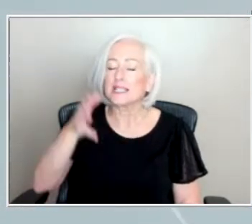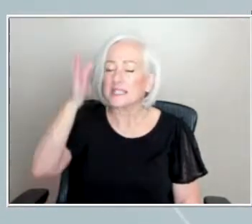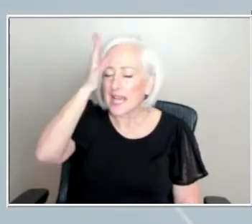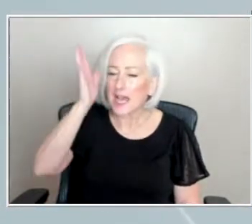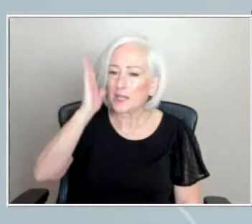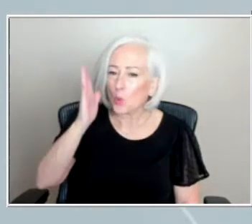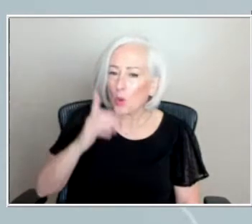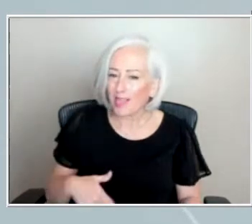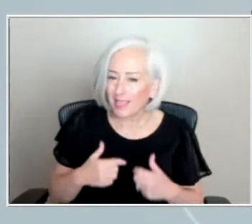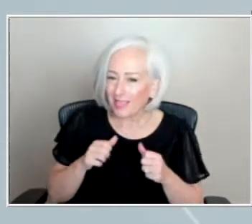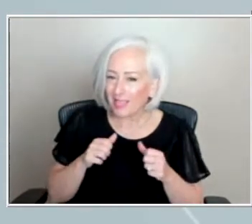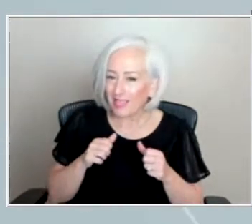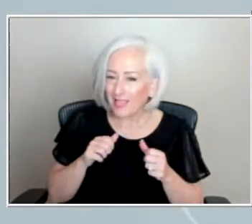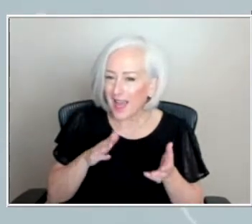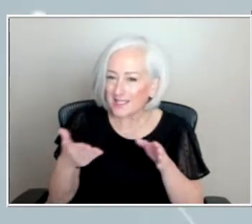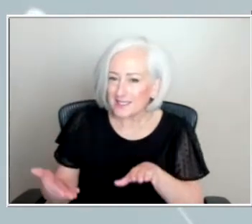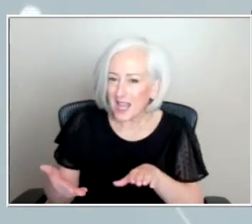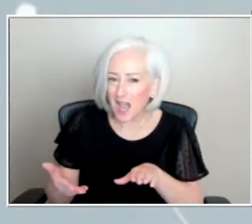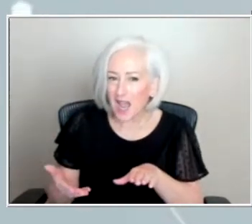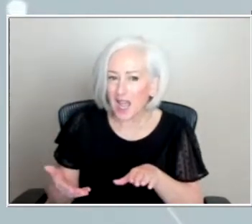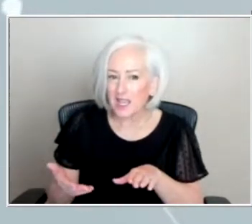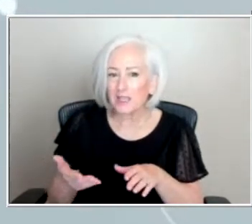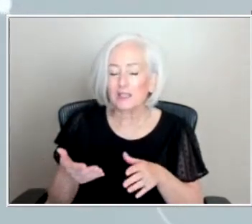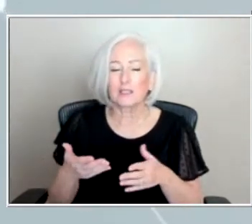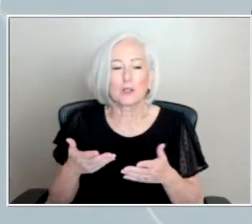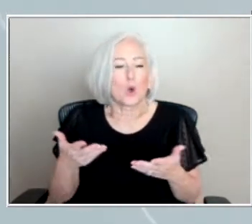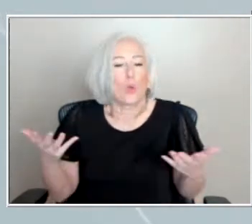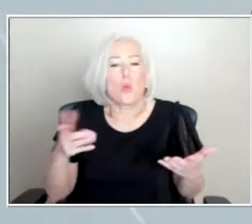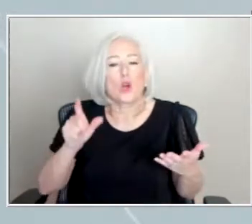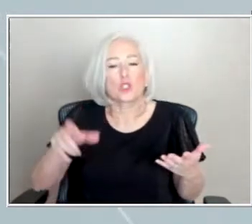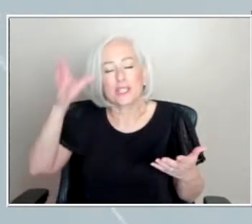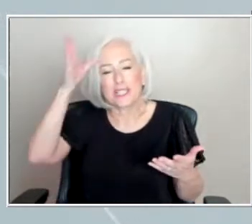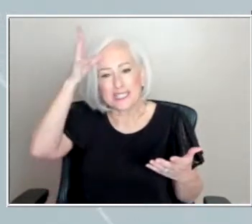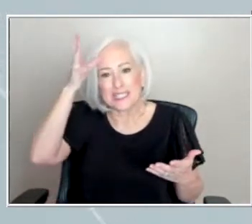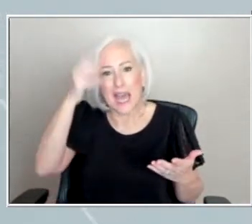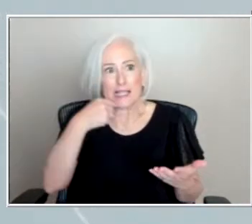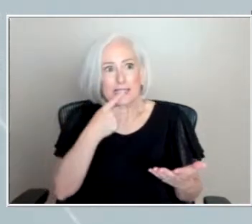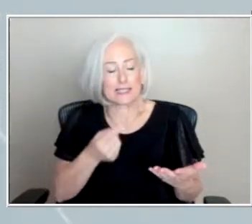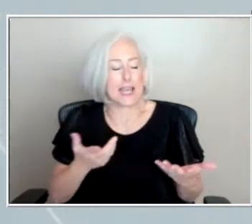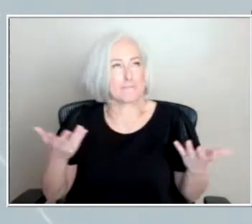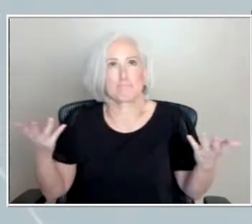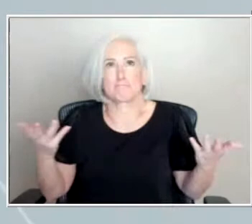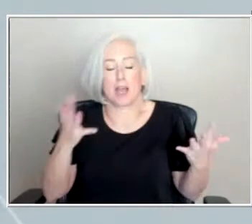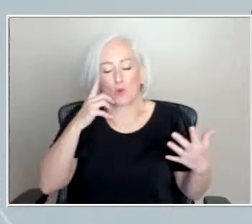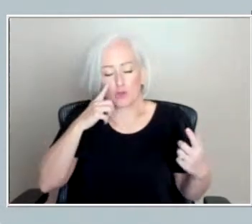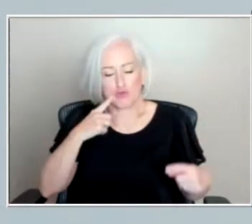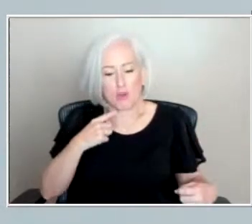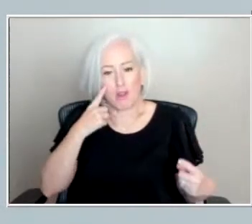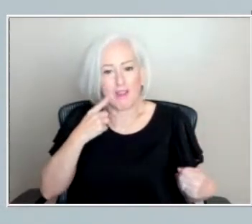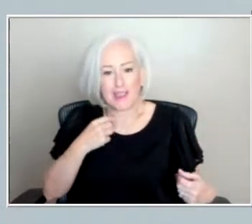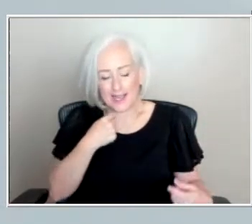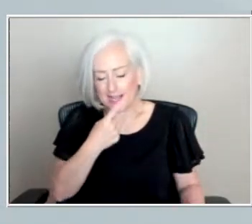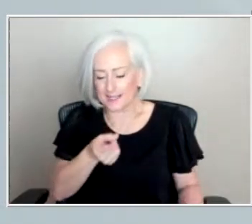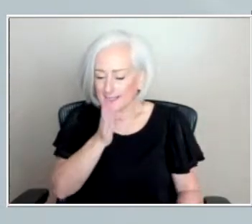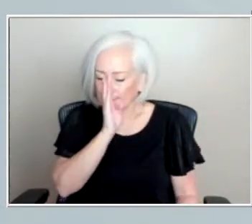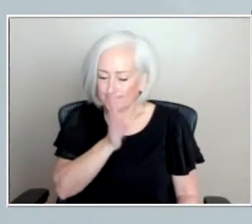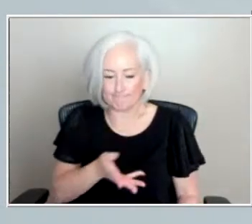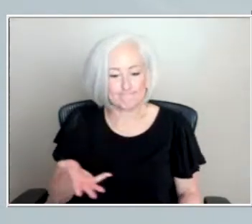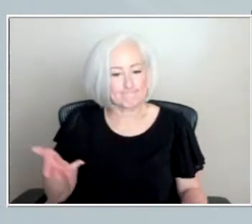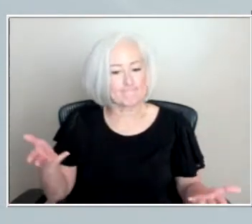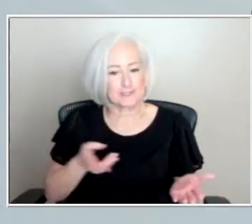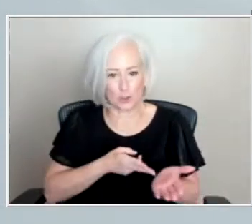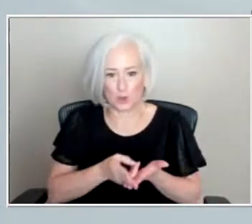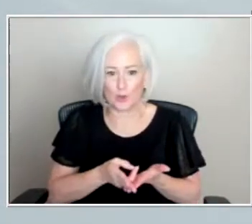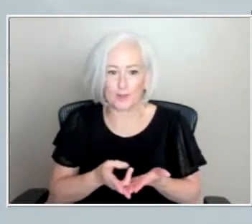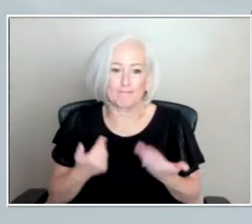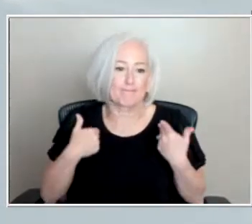die? What should a father say?" With tears spilling from my eyes and my voice failing, I tell her the truth. "Sweetheart, I don't